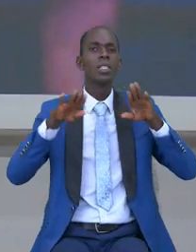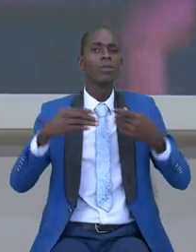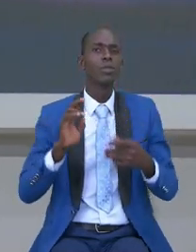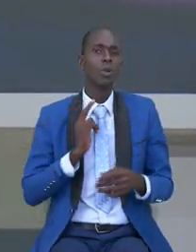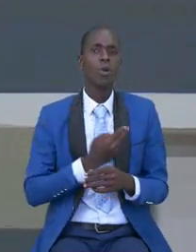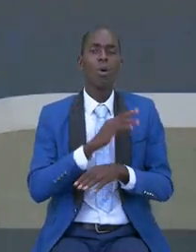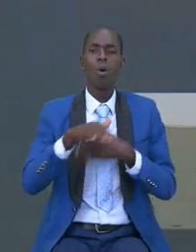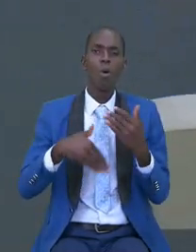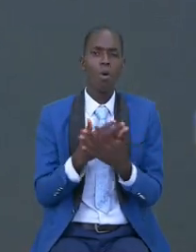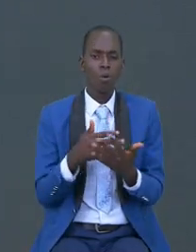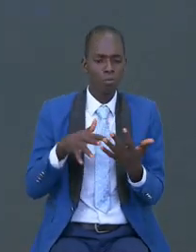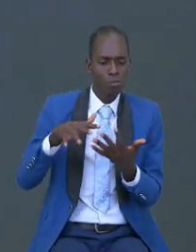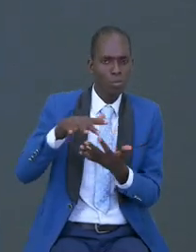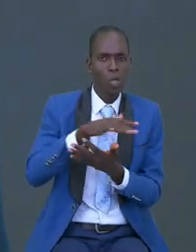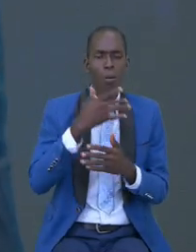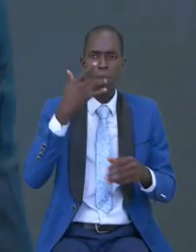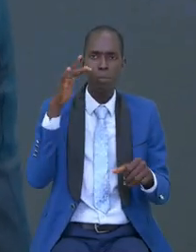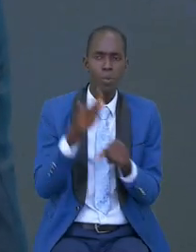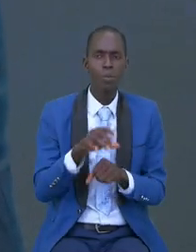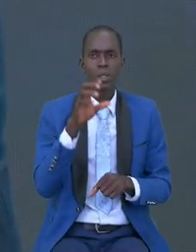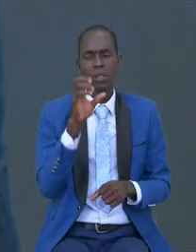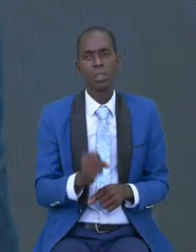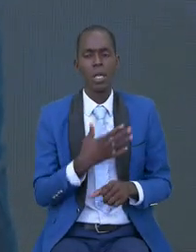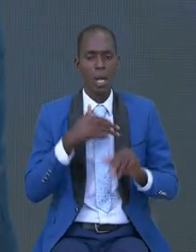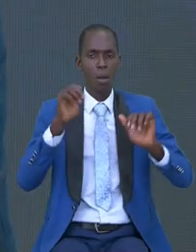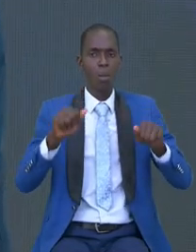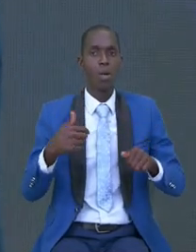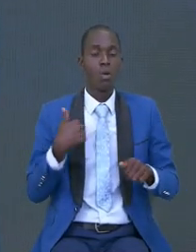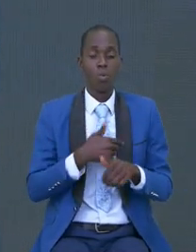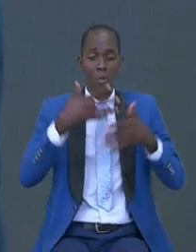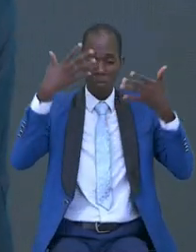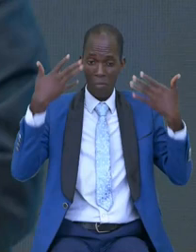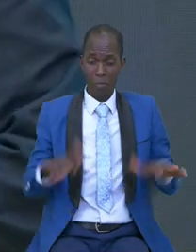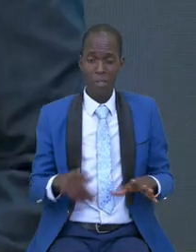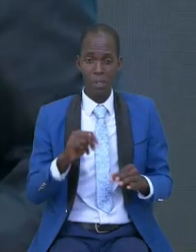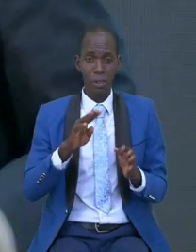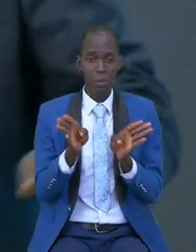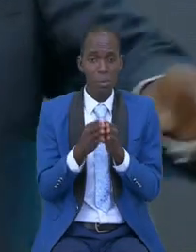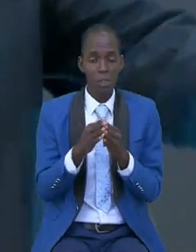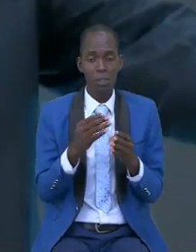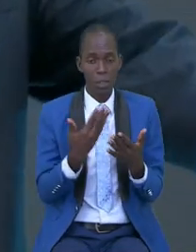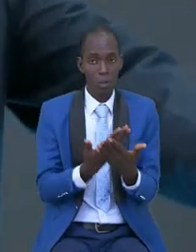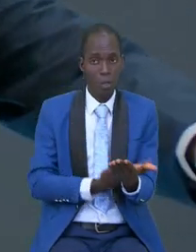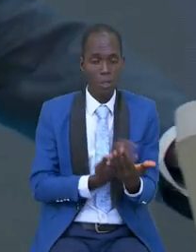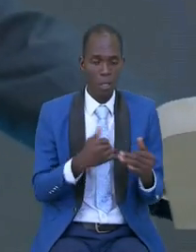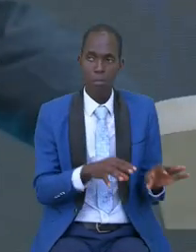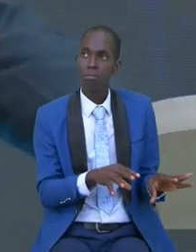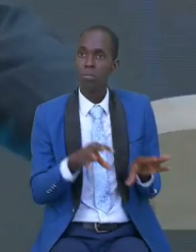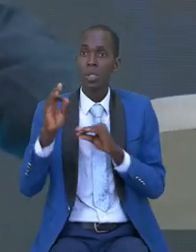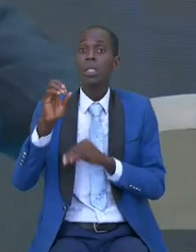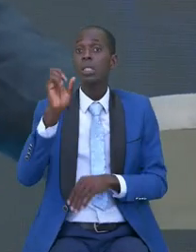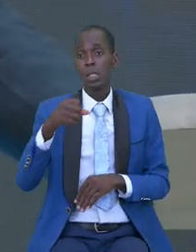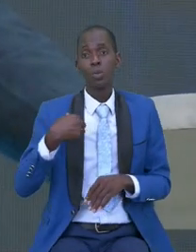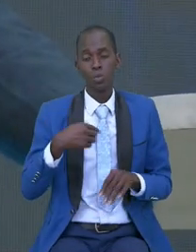all these possibilities, and then we end the meeting and we depart. Although we